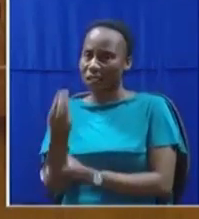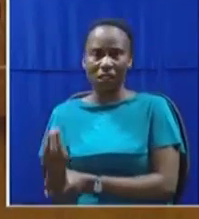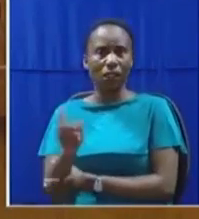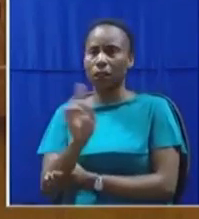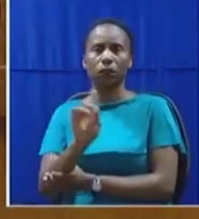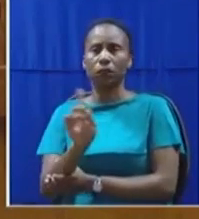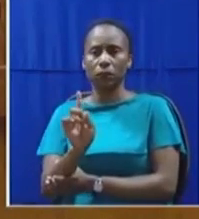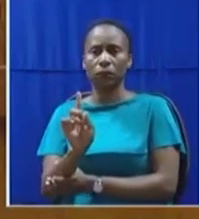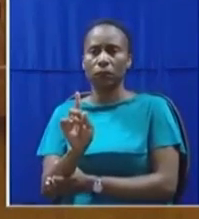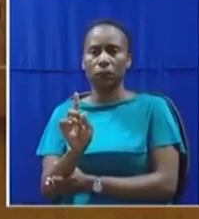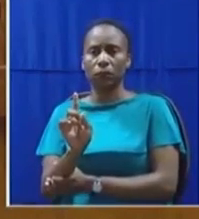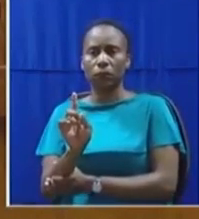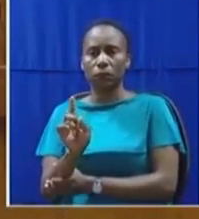Asimushimanyana.